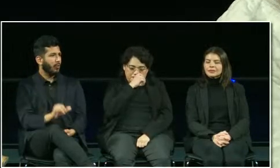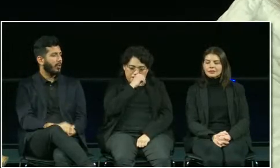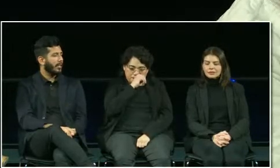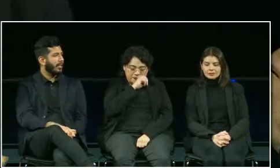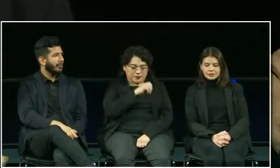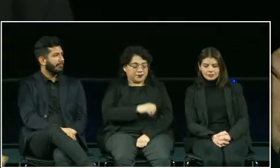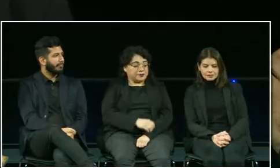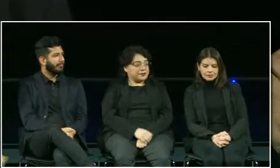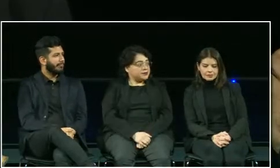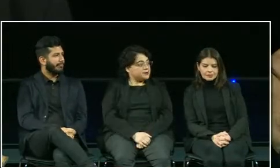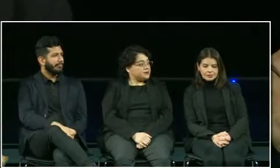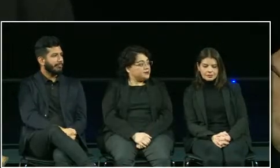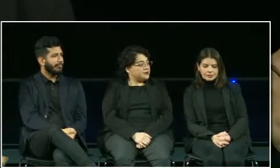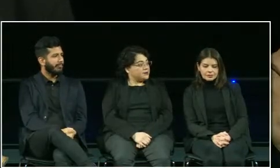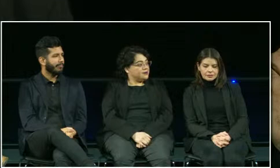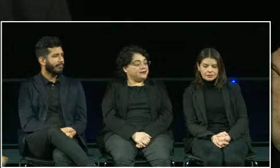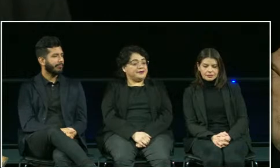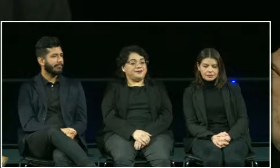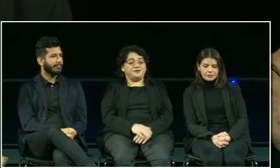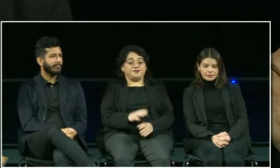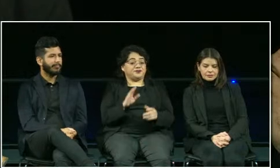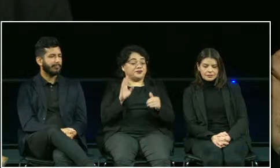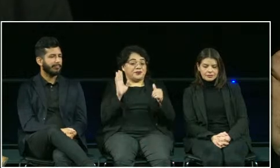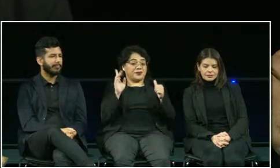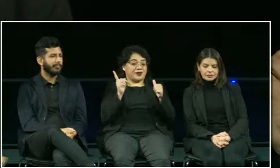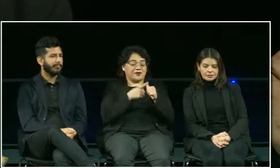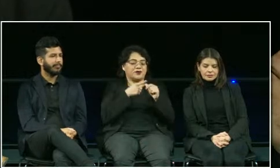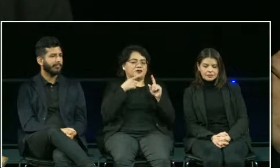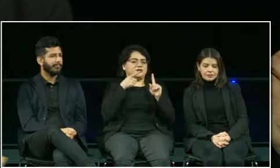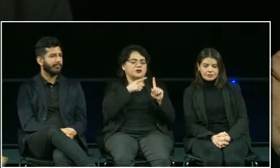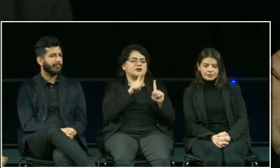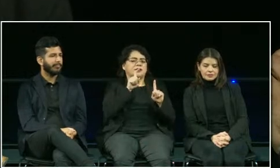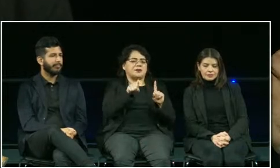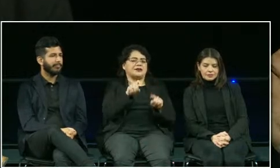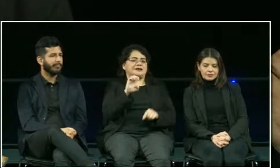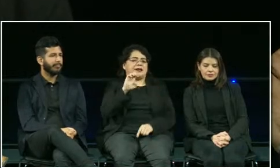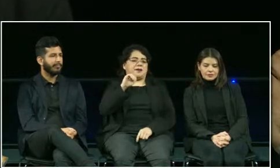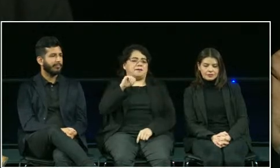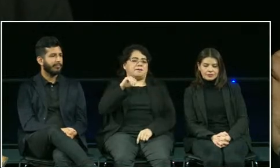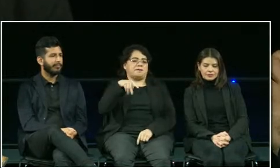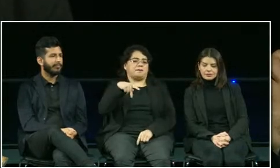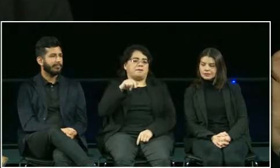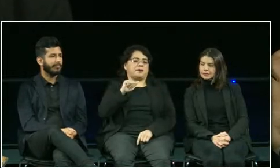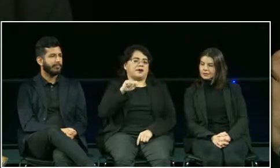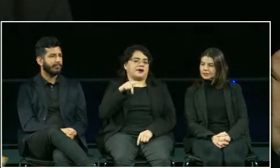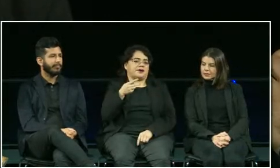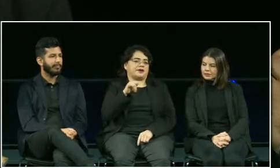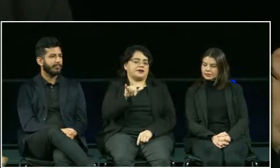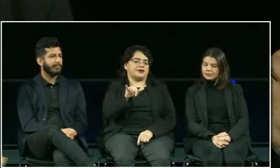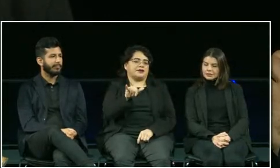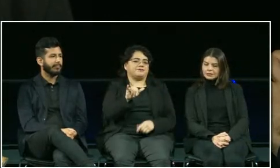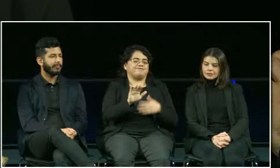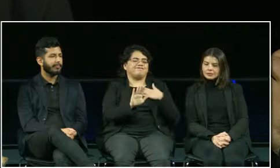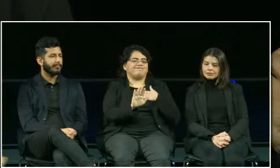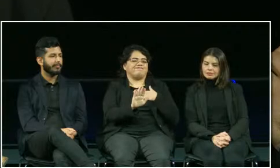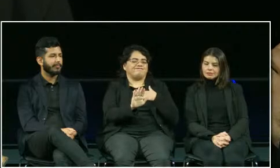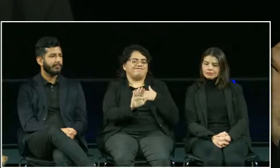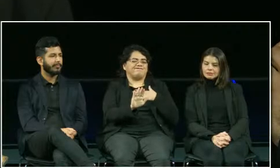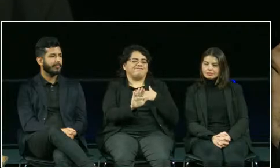the first point is to give empathy to this main actress, main